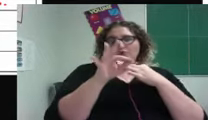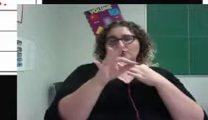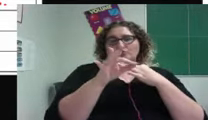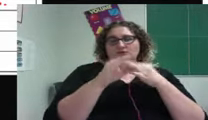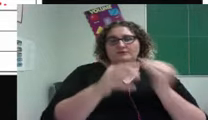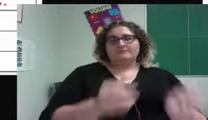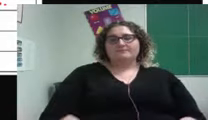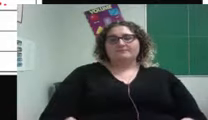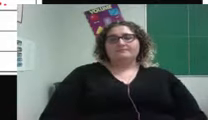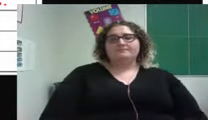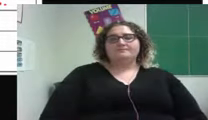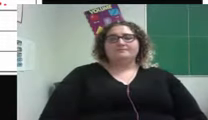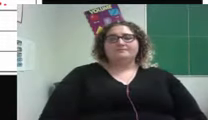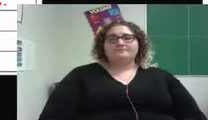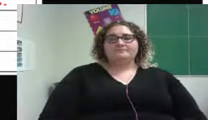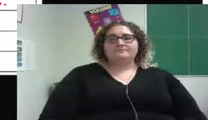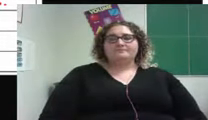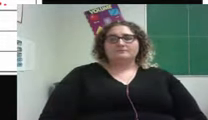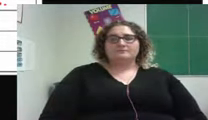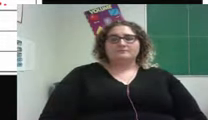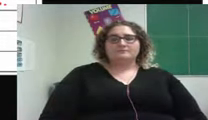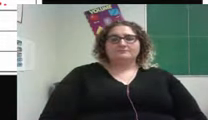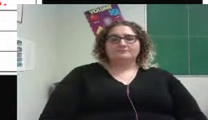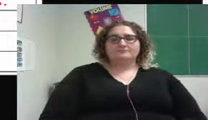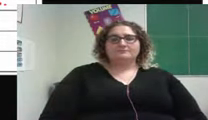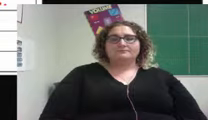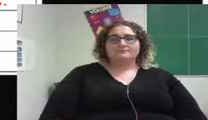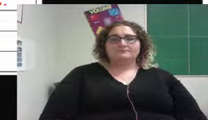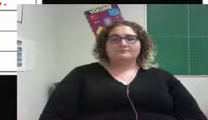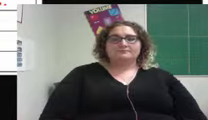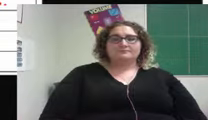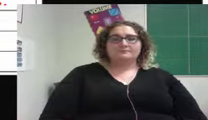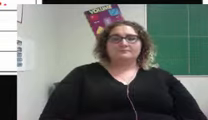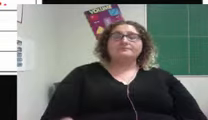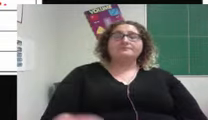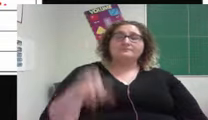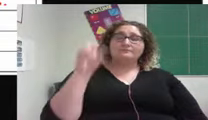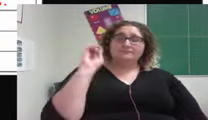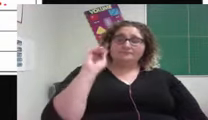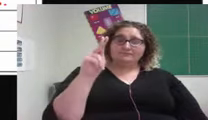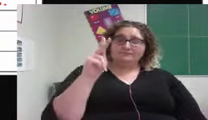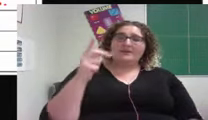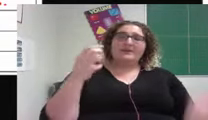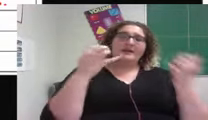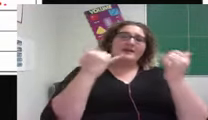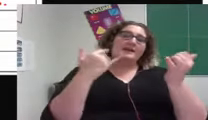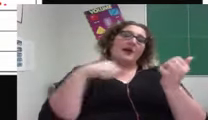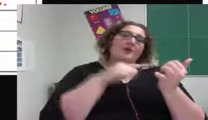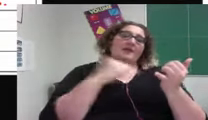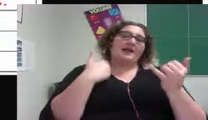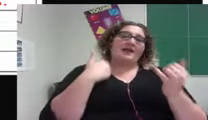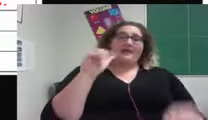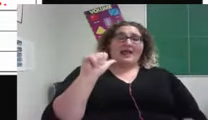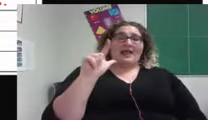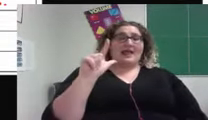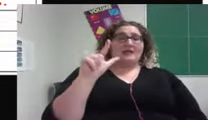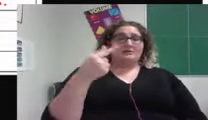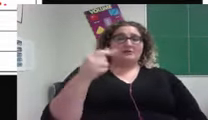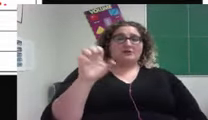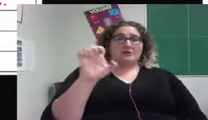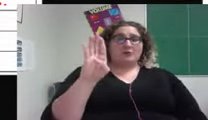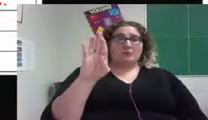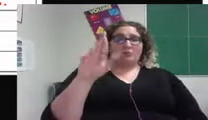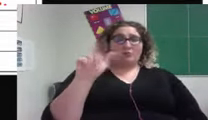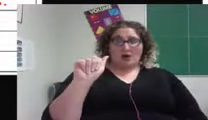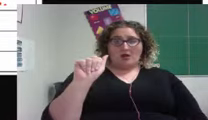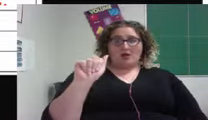Okay, now we're going to do some algebra. I want to prove that angle 1 is congruent to angle 3. So to do that,